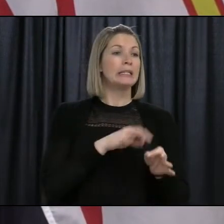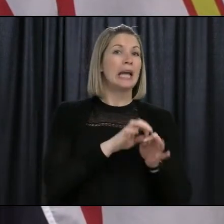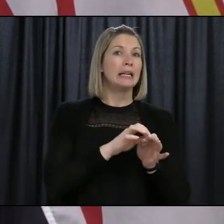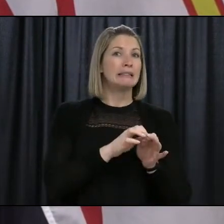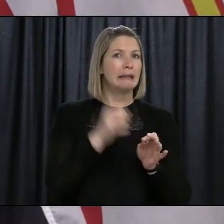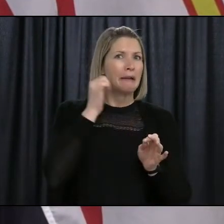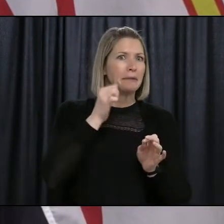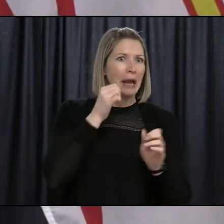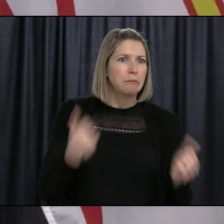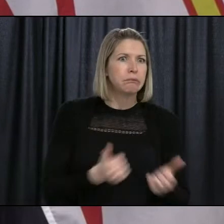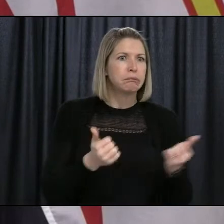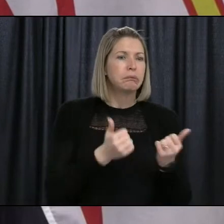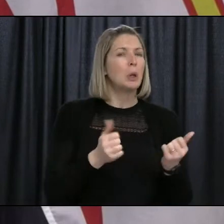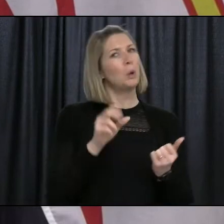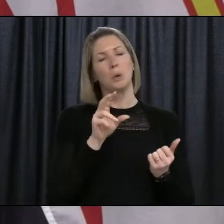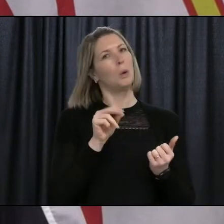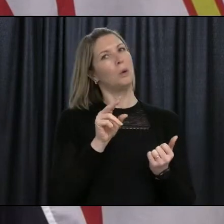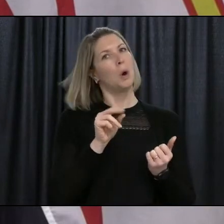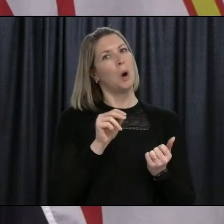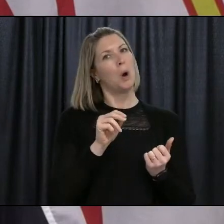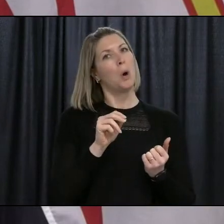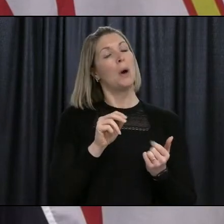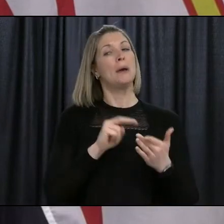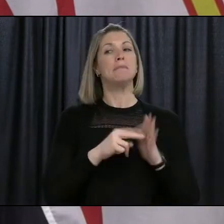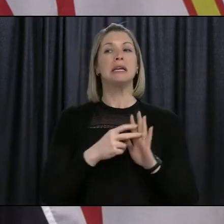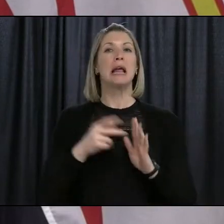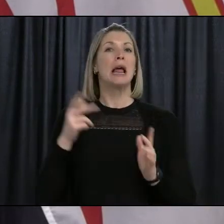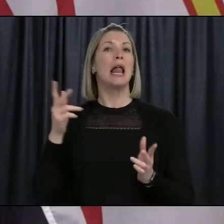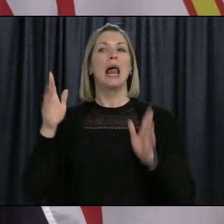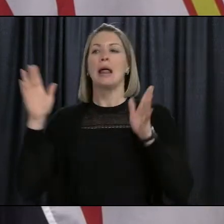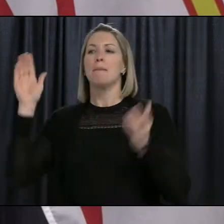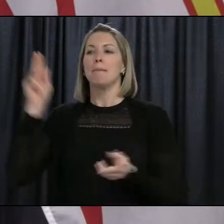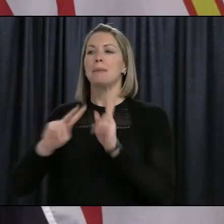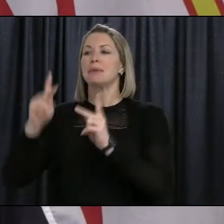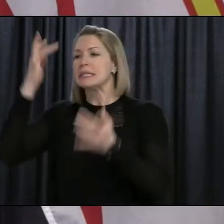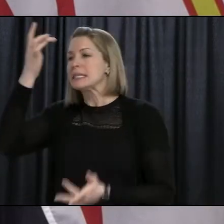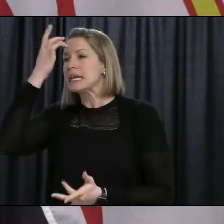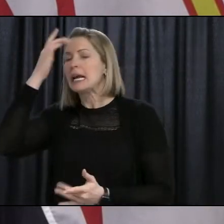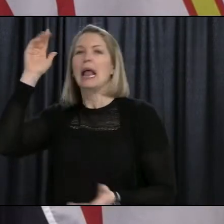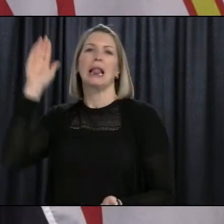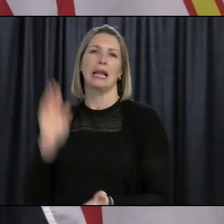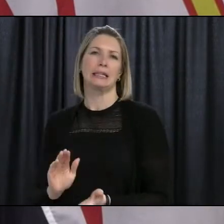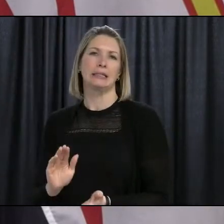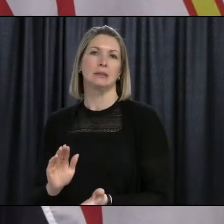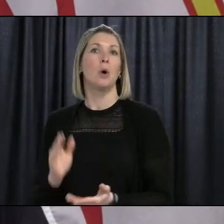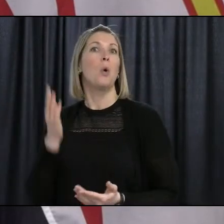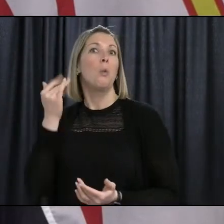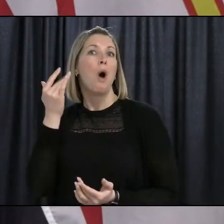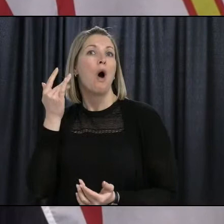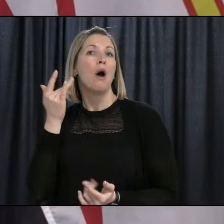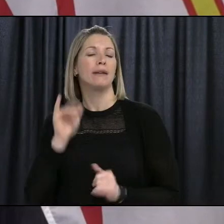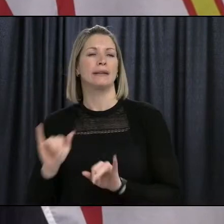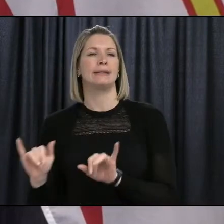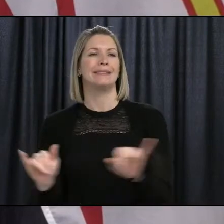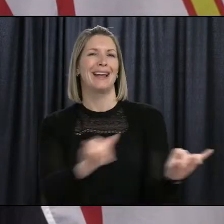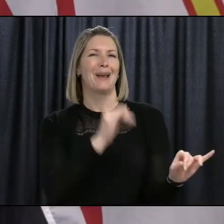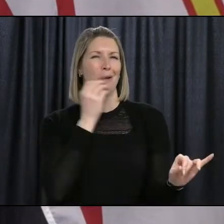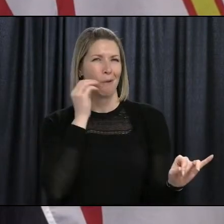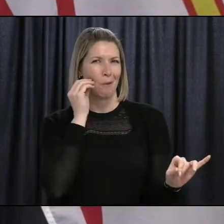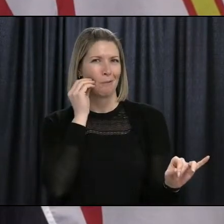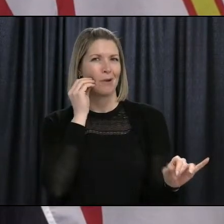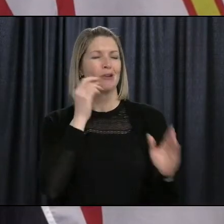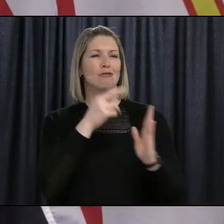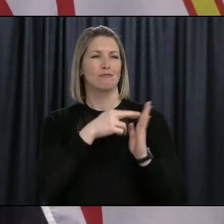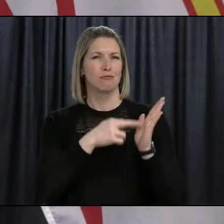fewer contacts and fewer people who are symptomatic. It shows that people are staying home and following public health guidance.